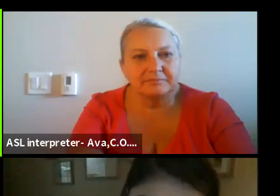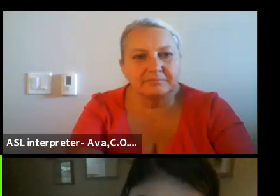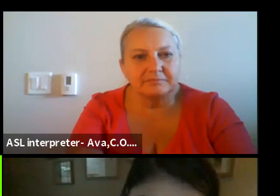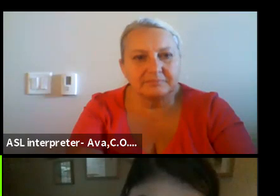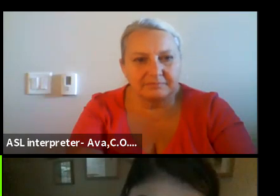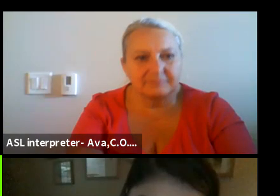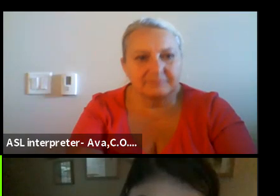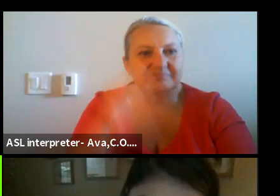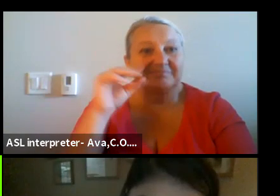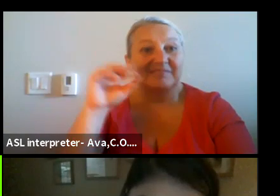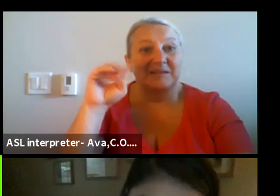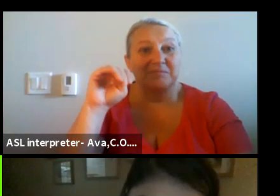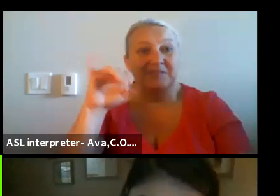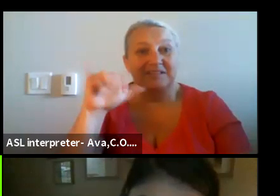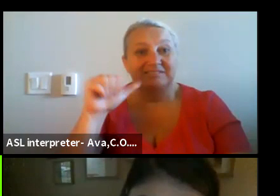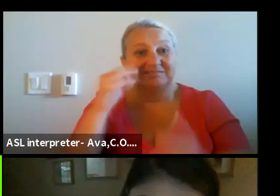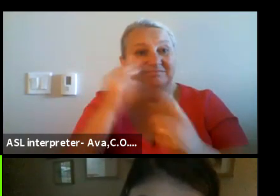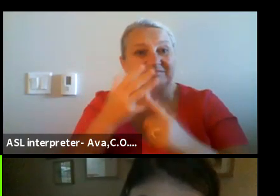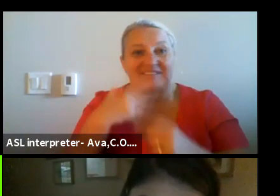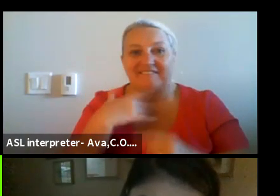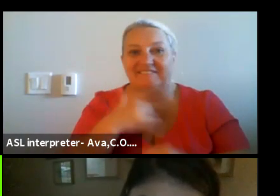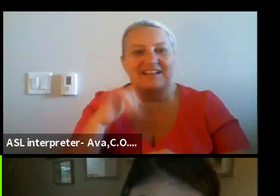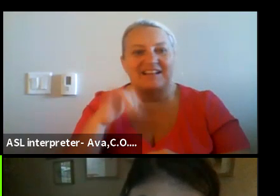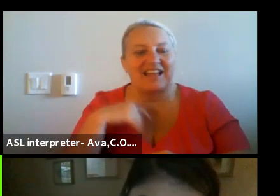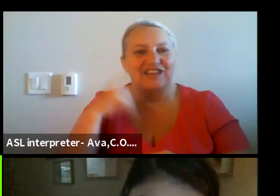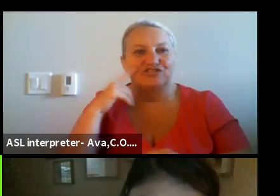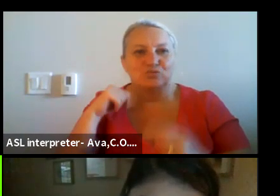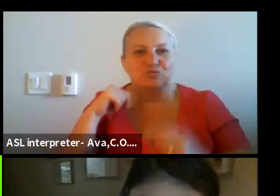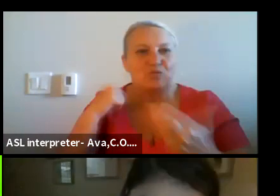I feel like I just arrived to the precipice.